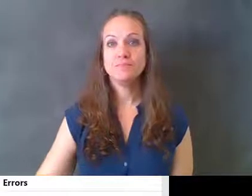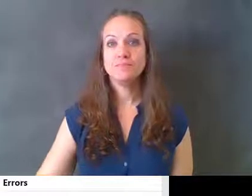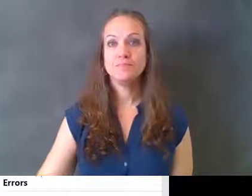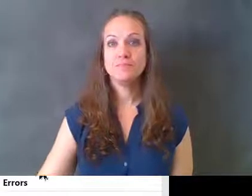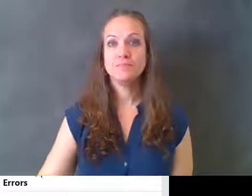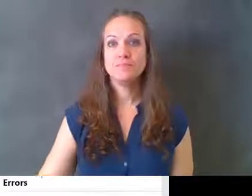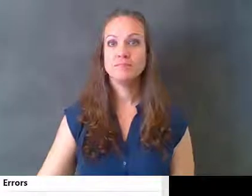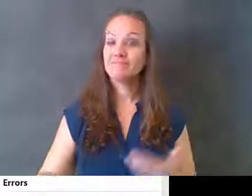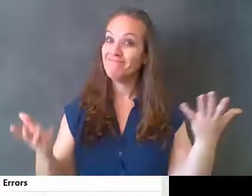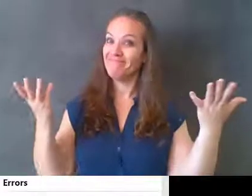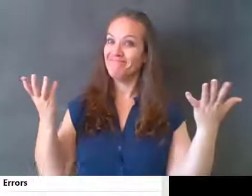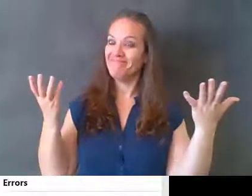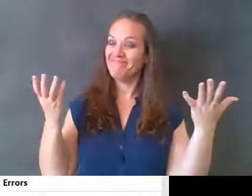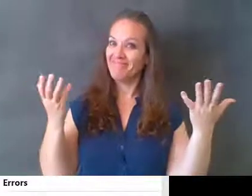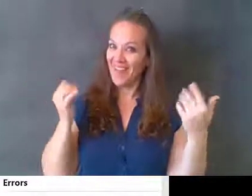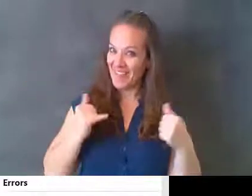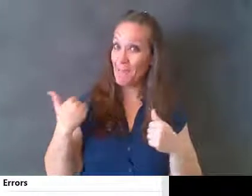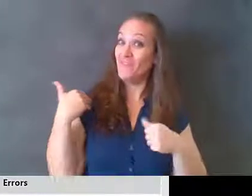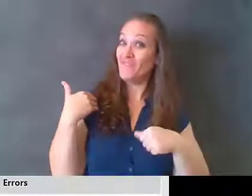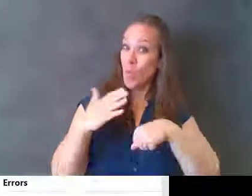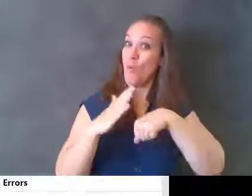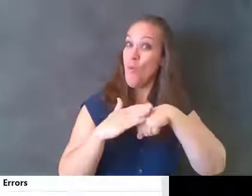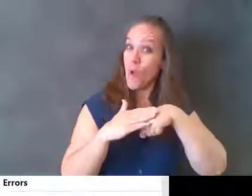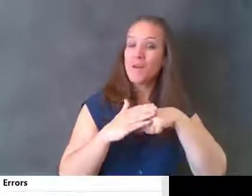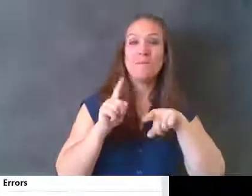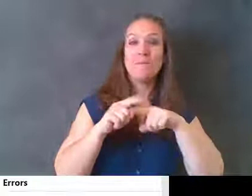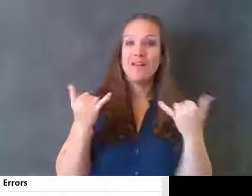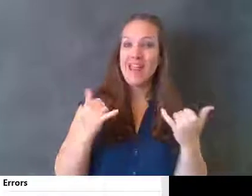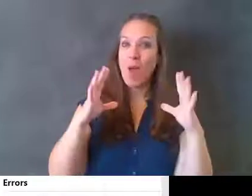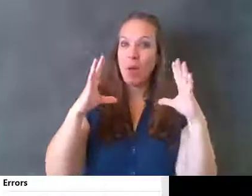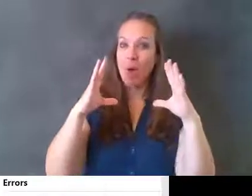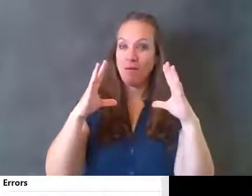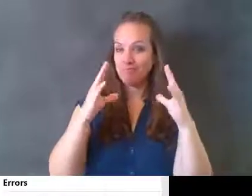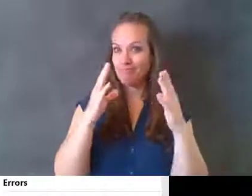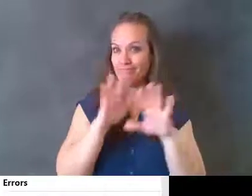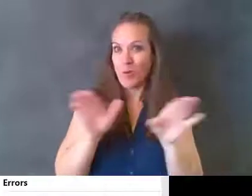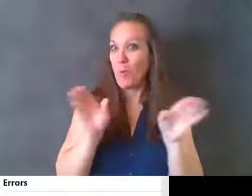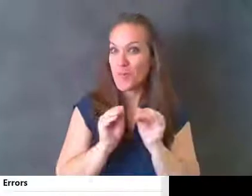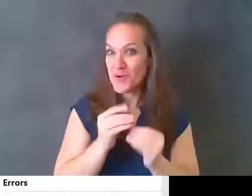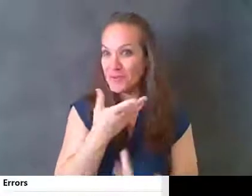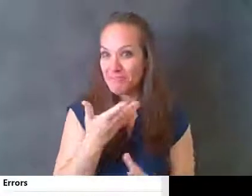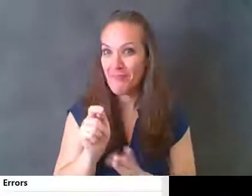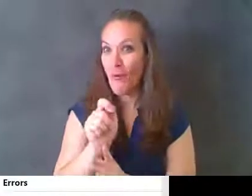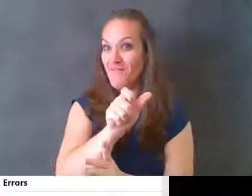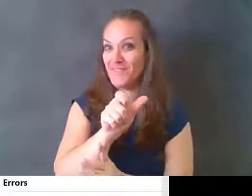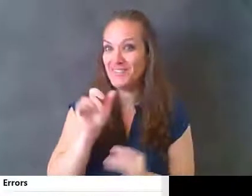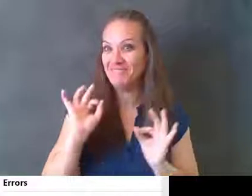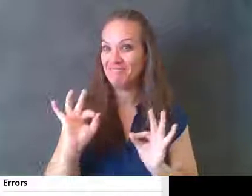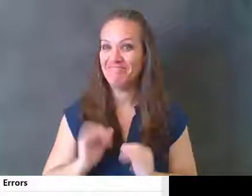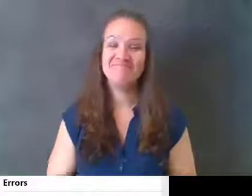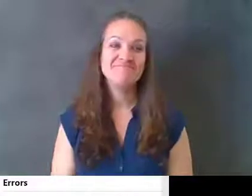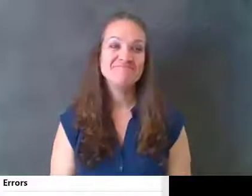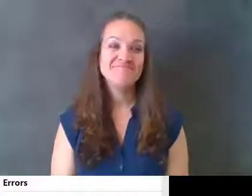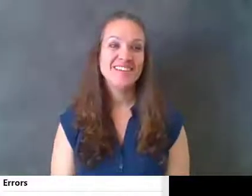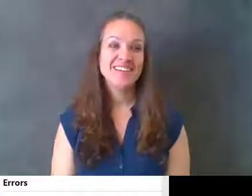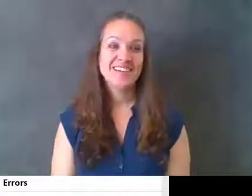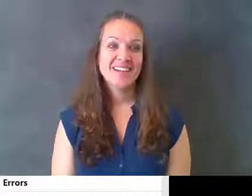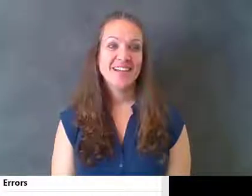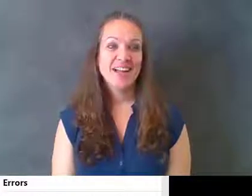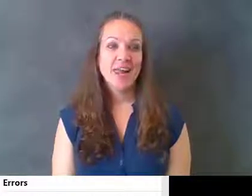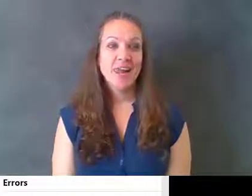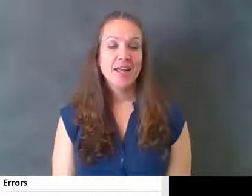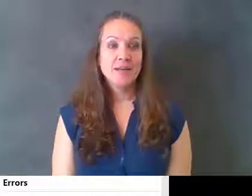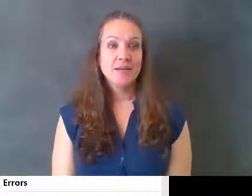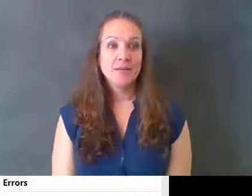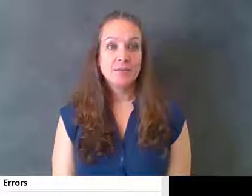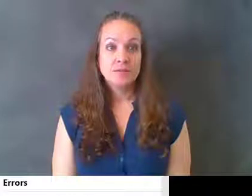Okay, so now it was under warnings and now that is gone. So that is no longer here, which means our document is not